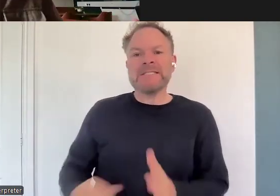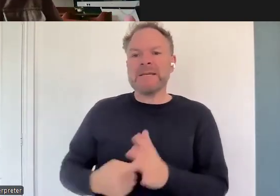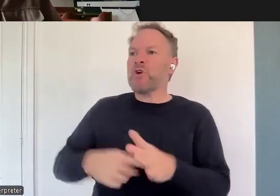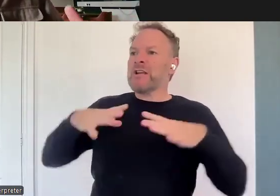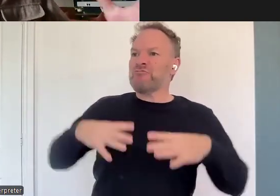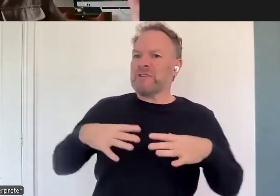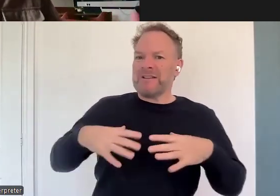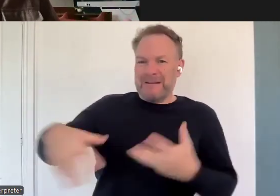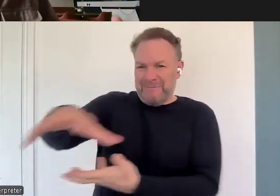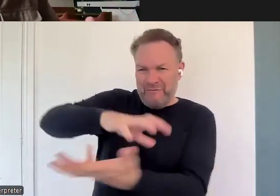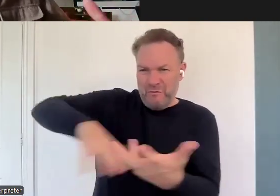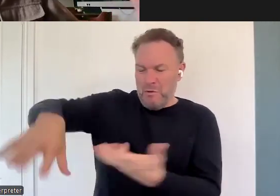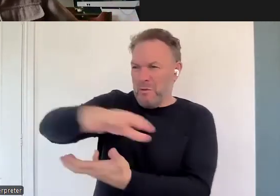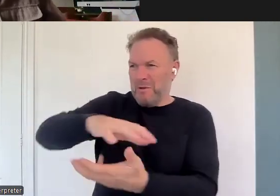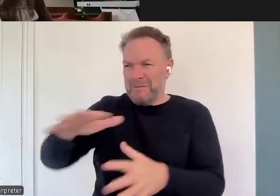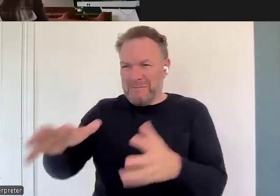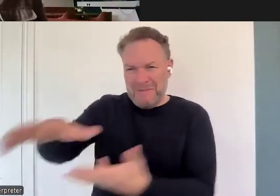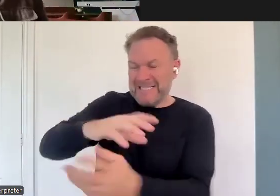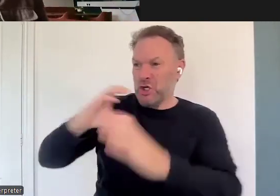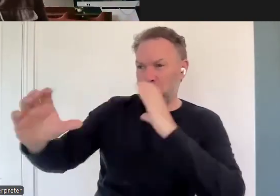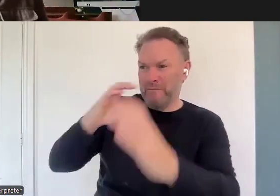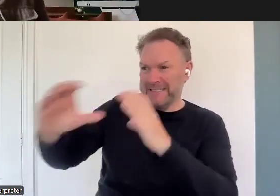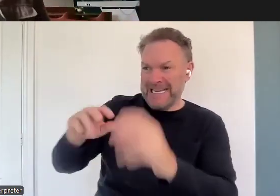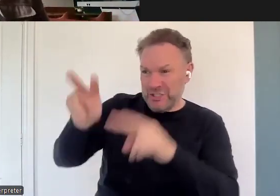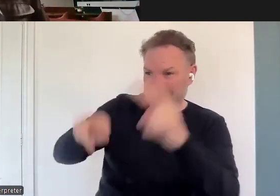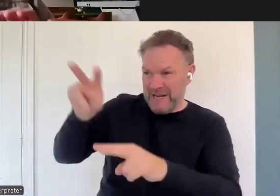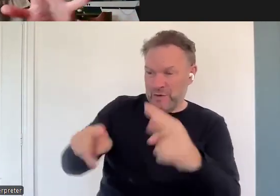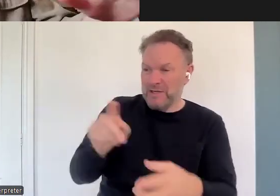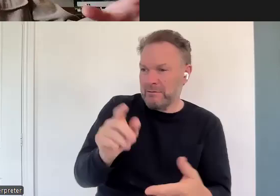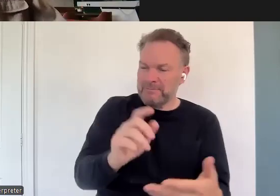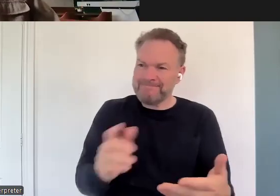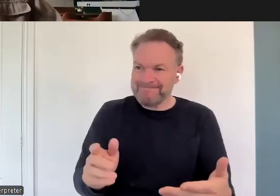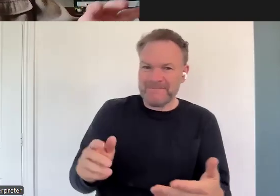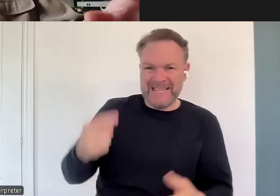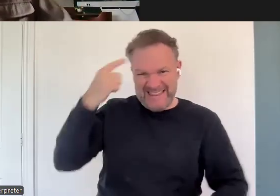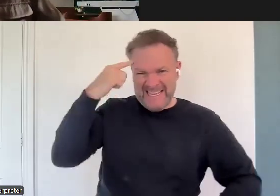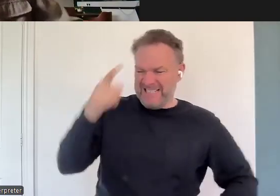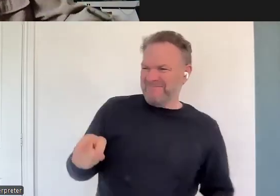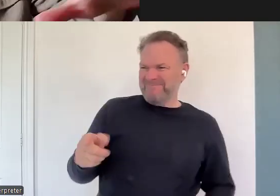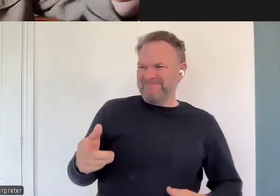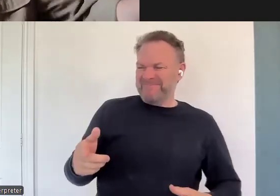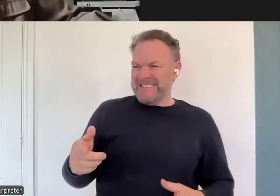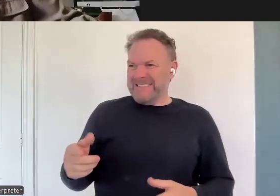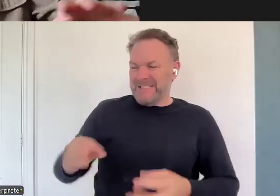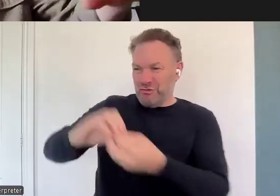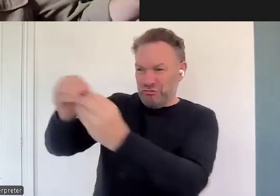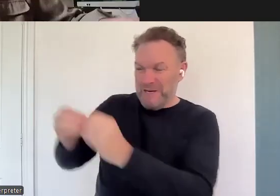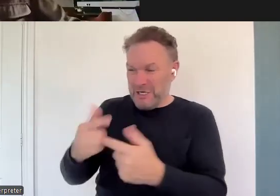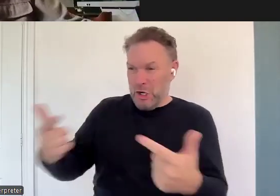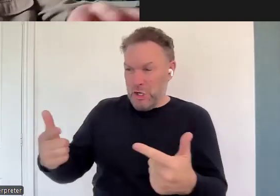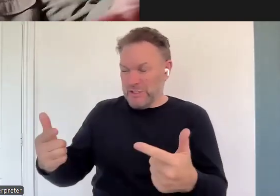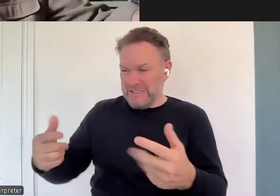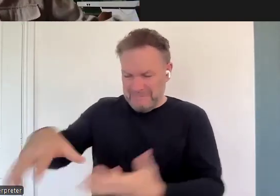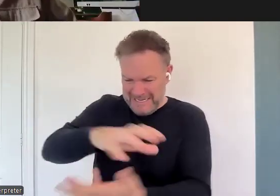messy, creative, conversational evaluation, which on the surface seems to be creating lots of